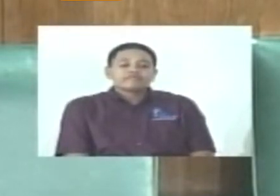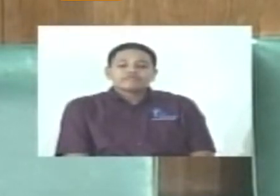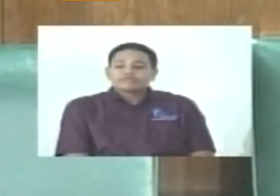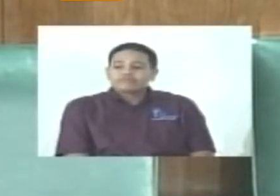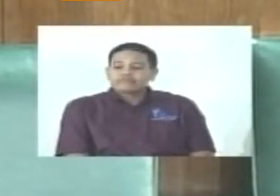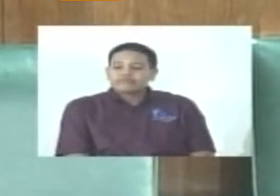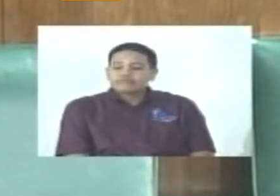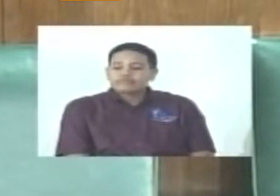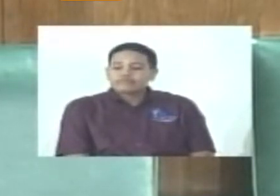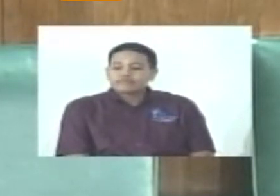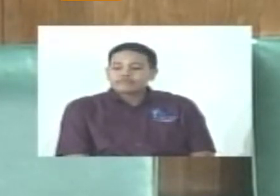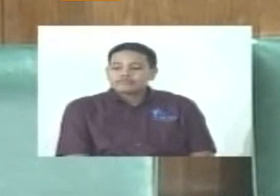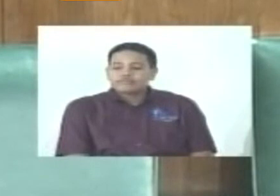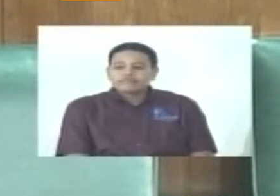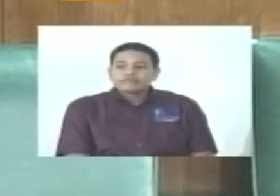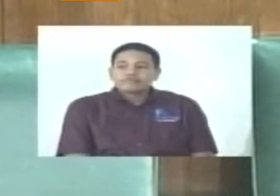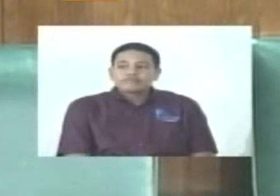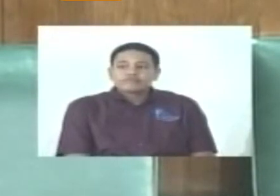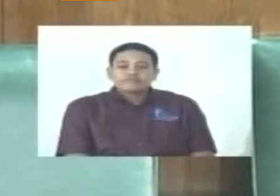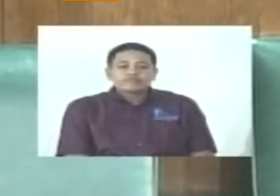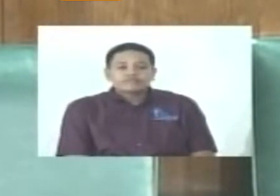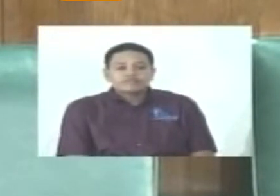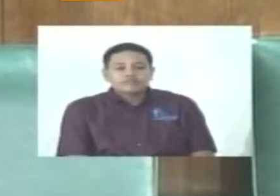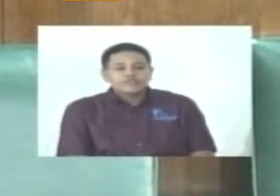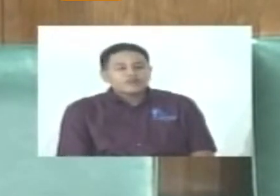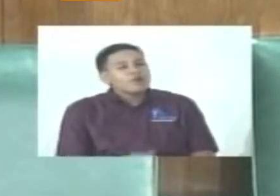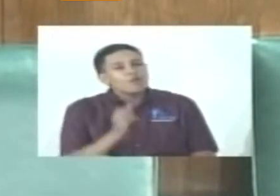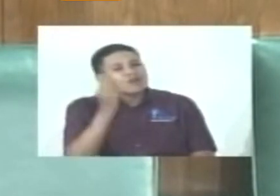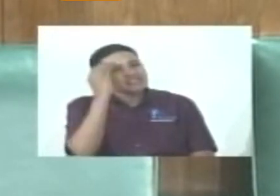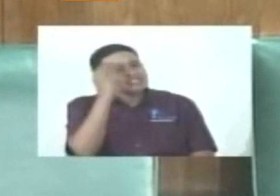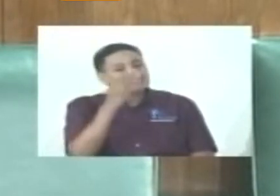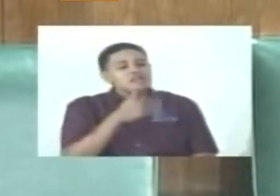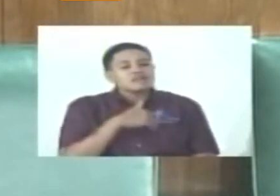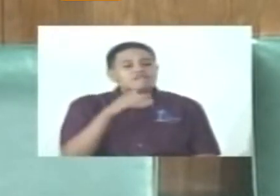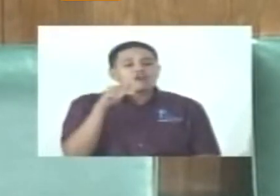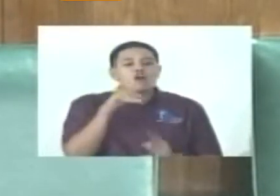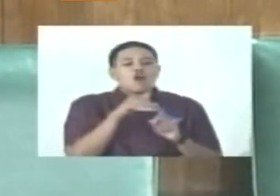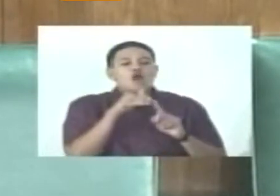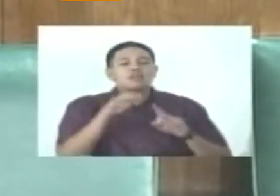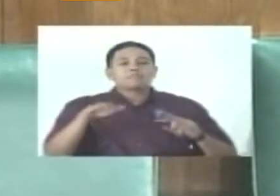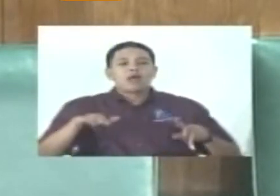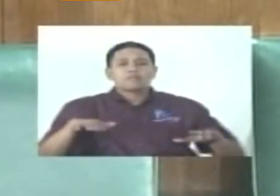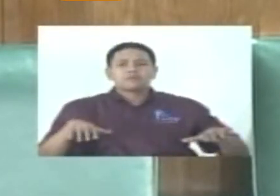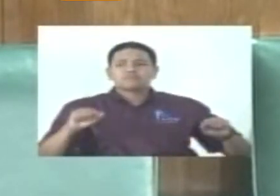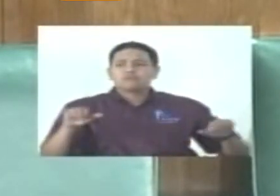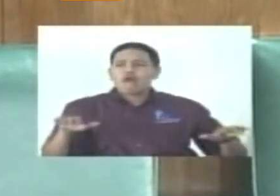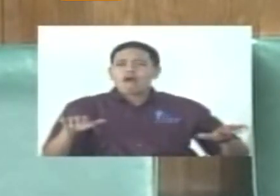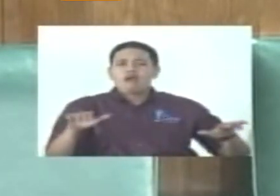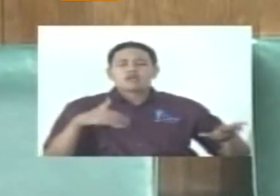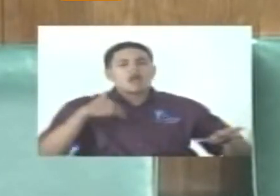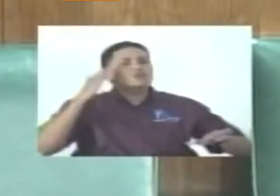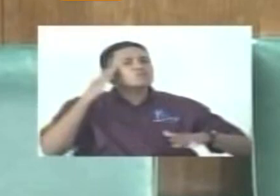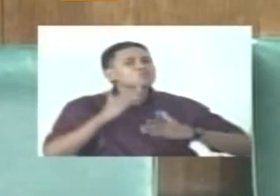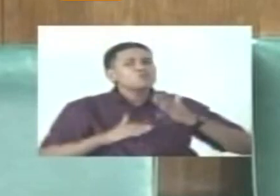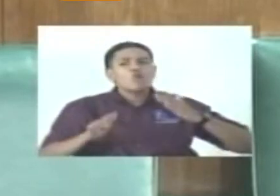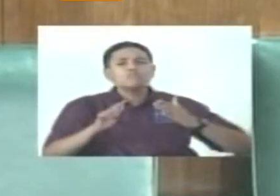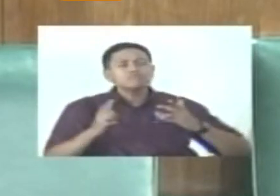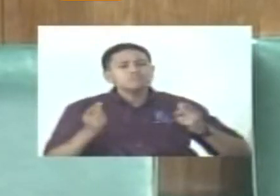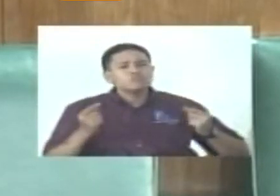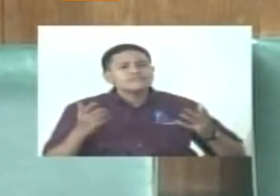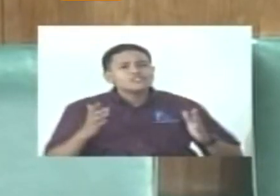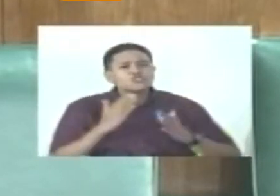having called on the Parliament to act, I note that the Parliament have acted on some issues. We have passed